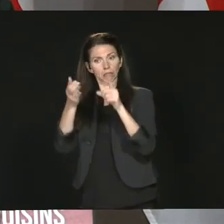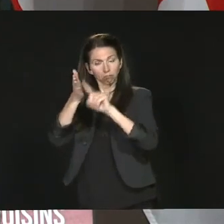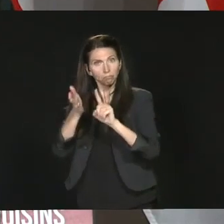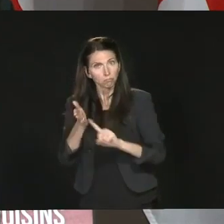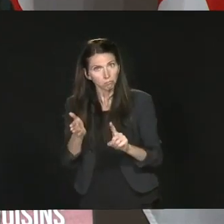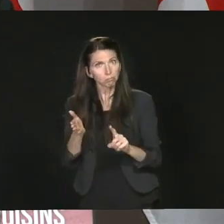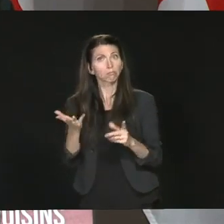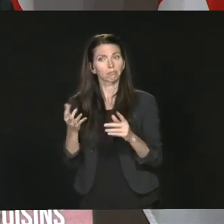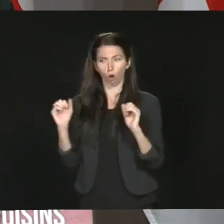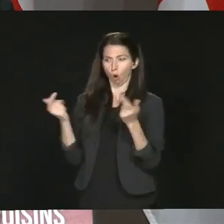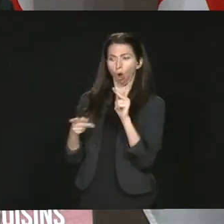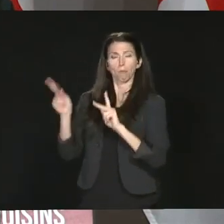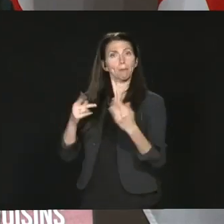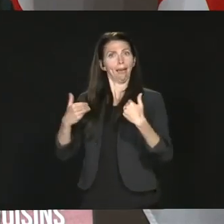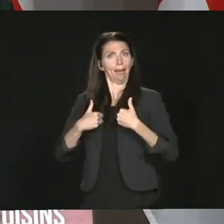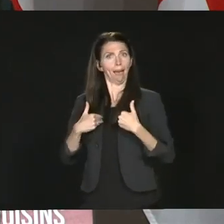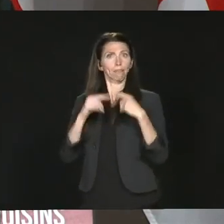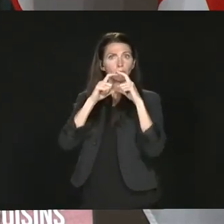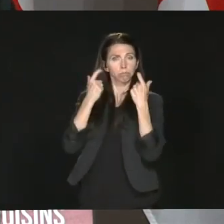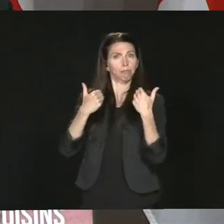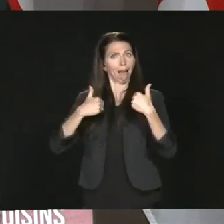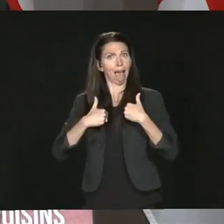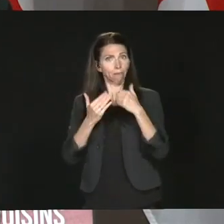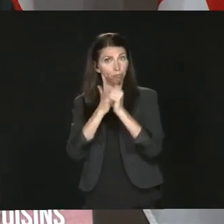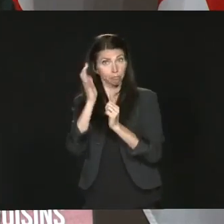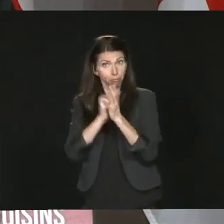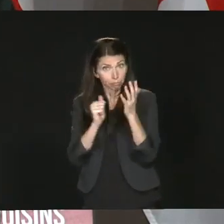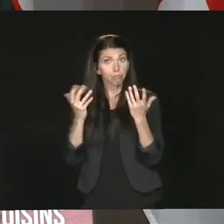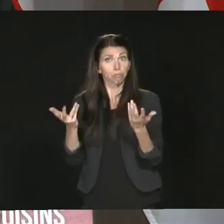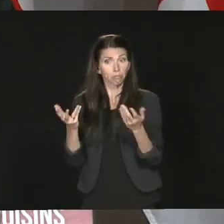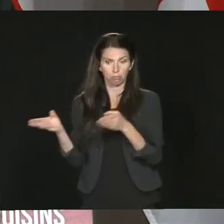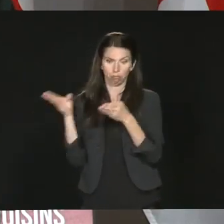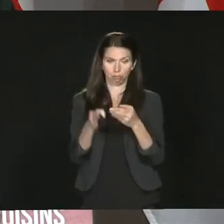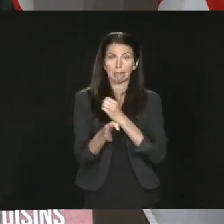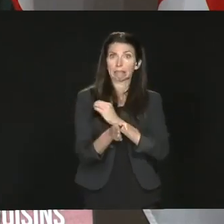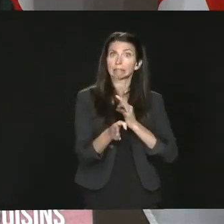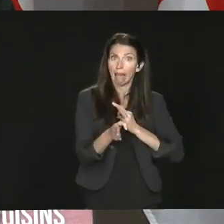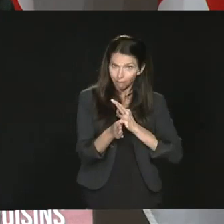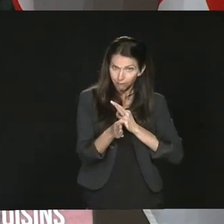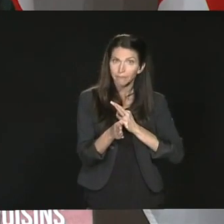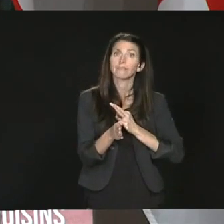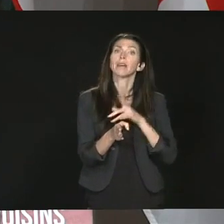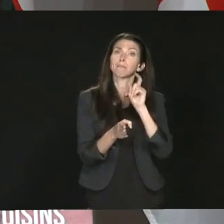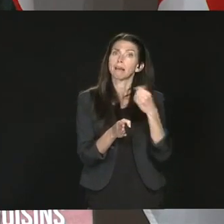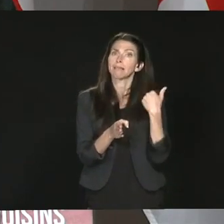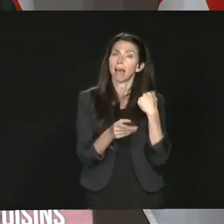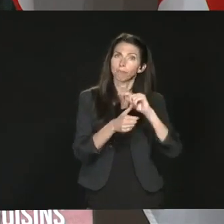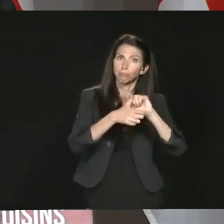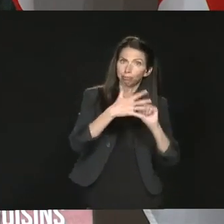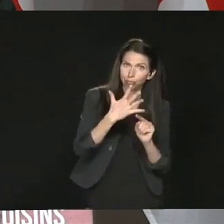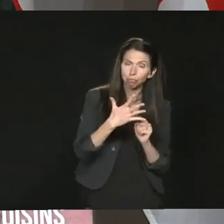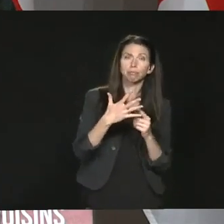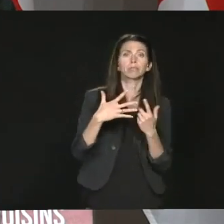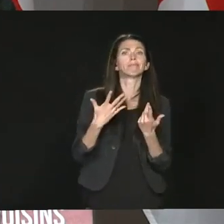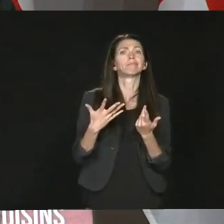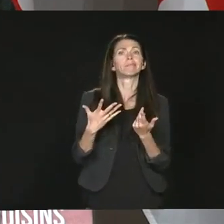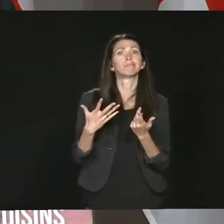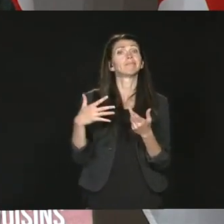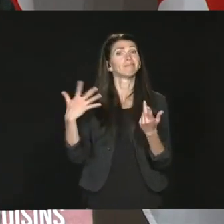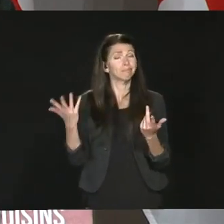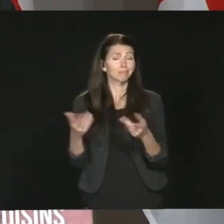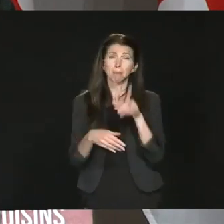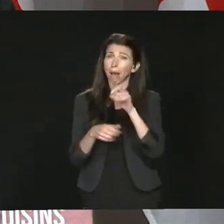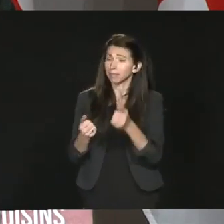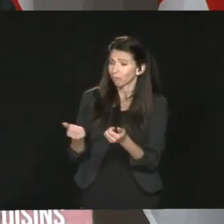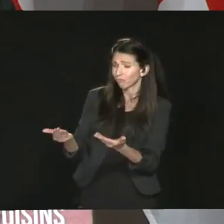equipment, the work of our medical and health staffs and working with the local health authorities, and the testing and tracing that has taken place have all